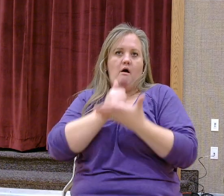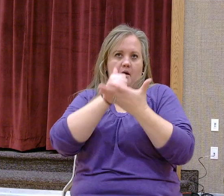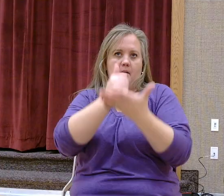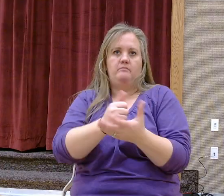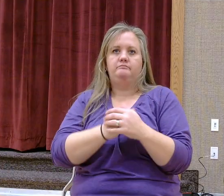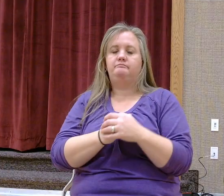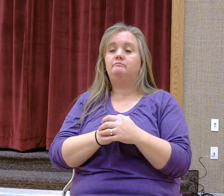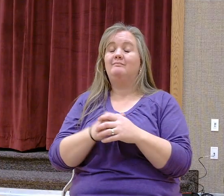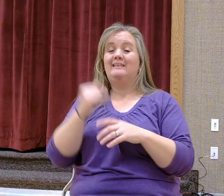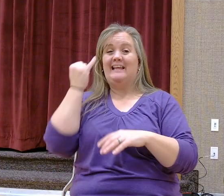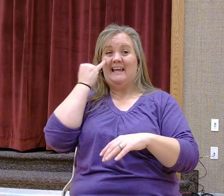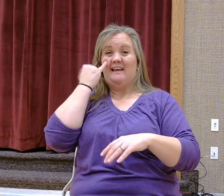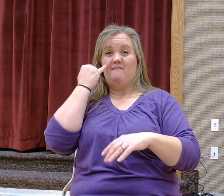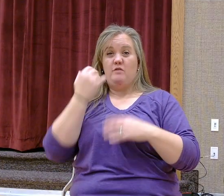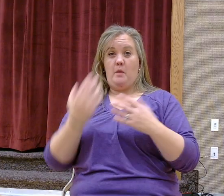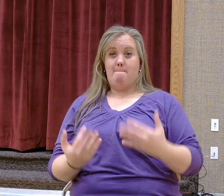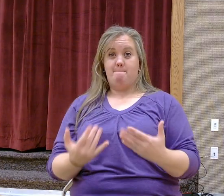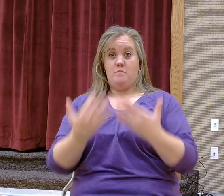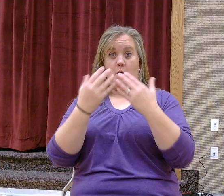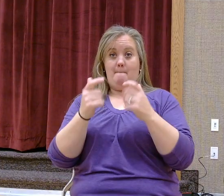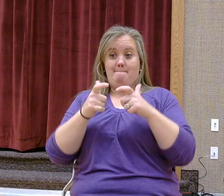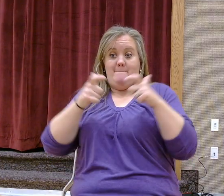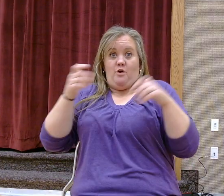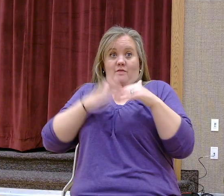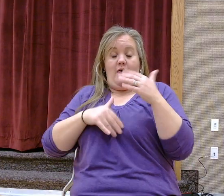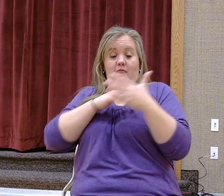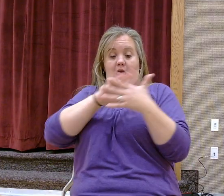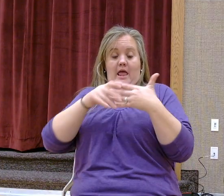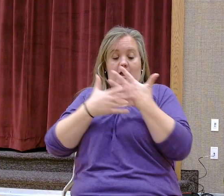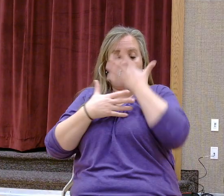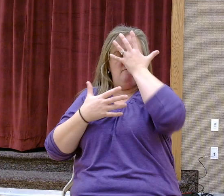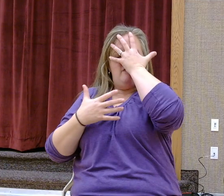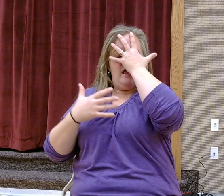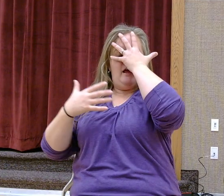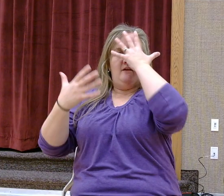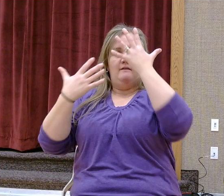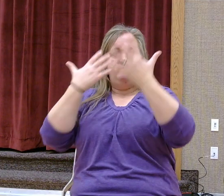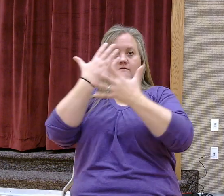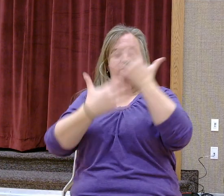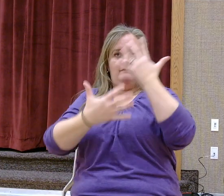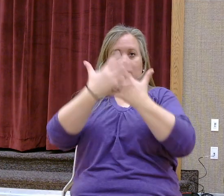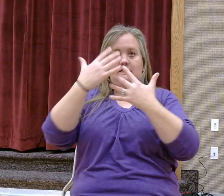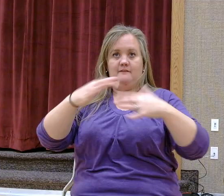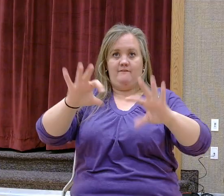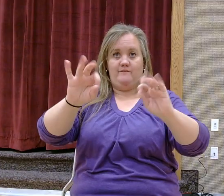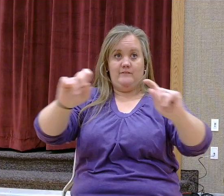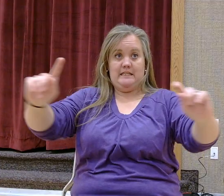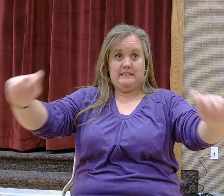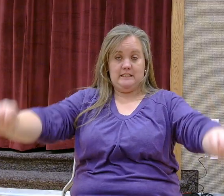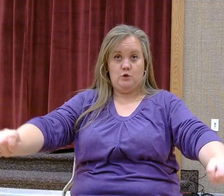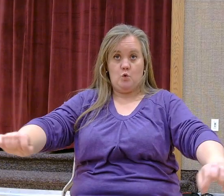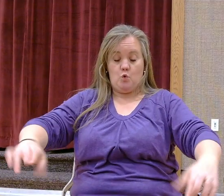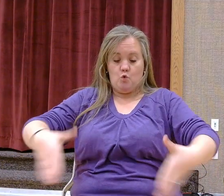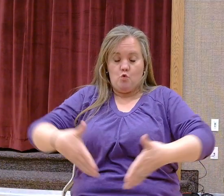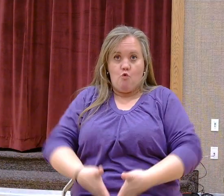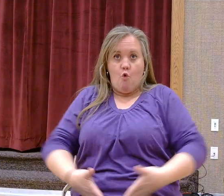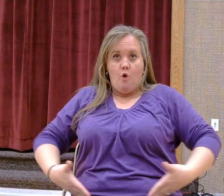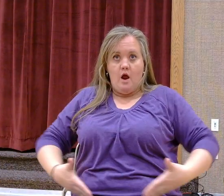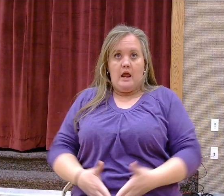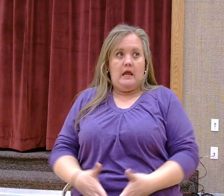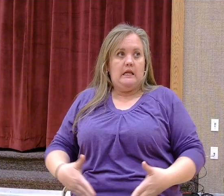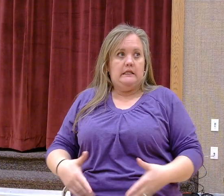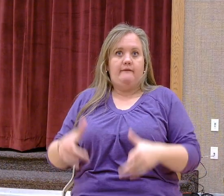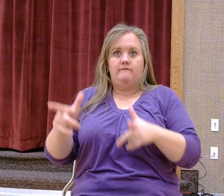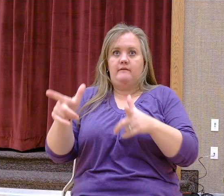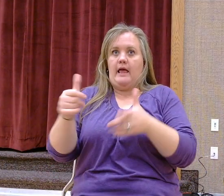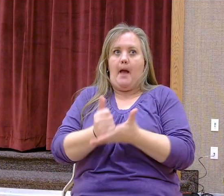thumb: if the burn is larger than the hand, if it's on the hand, face, feet, groin, or major joints, get help right